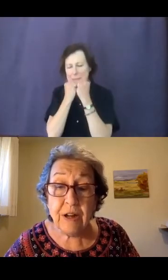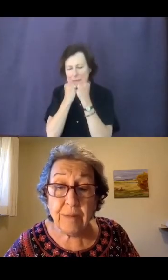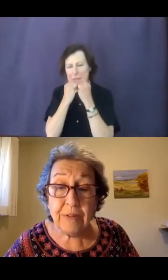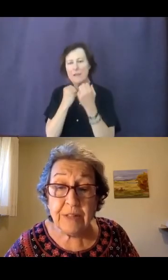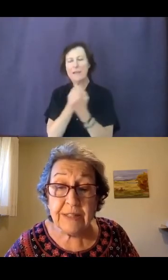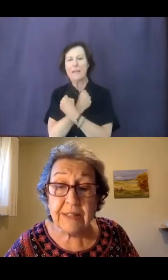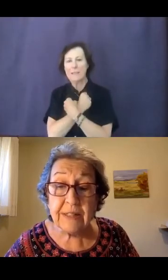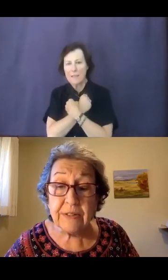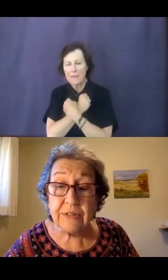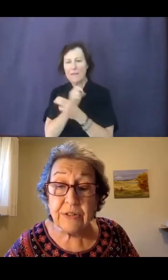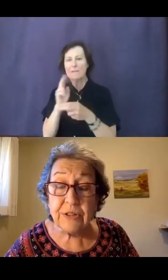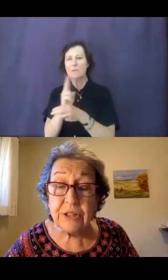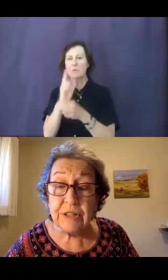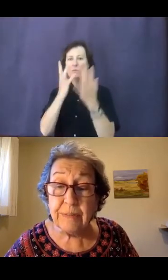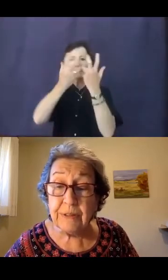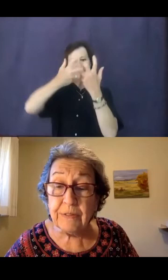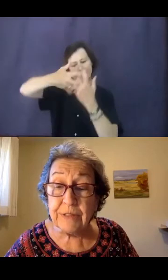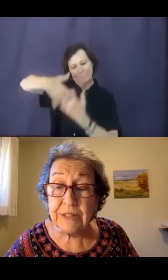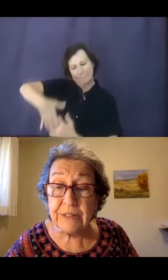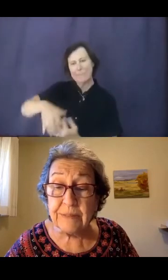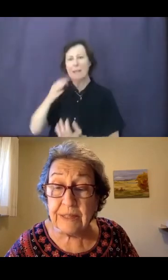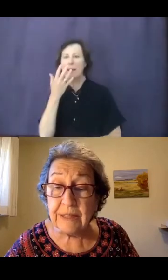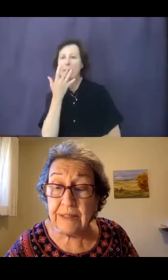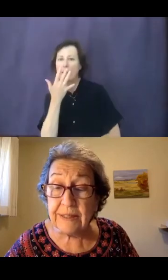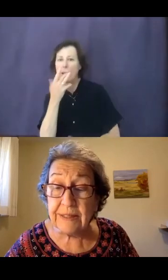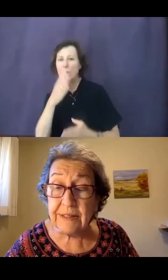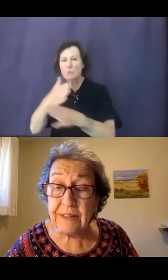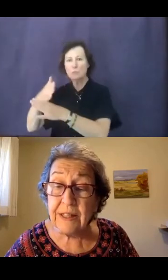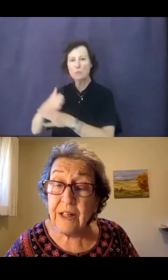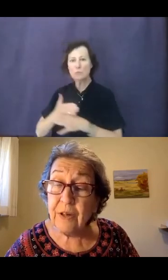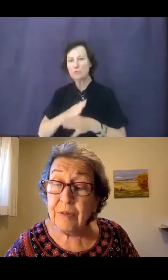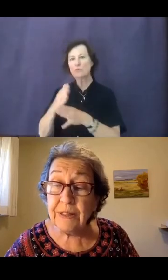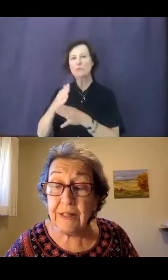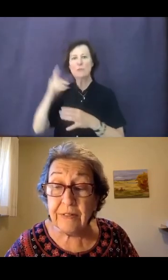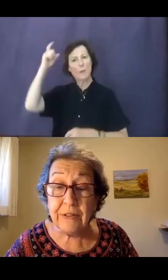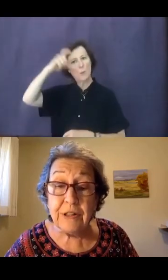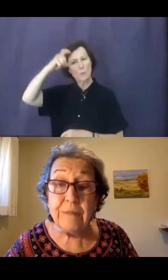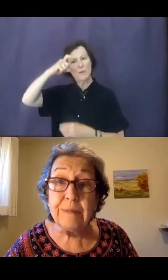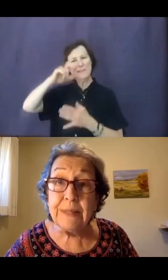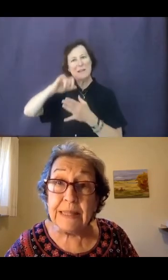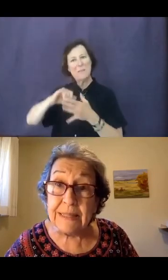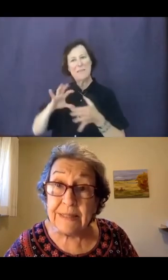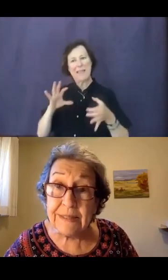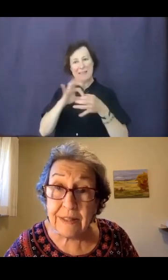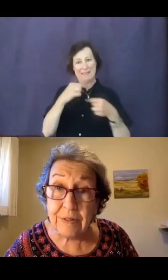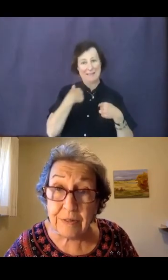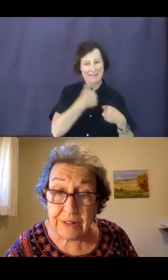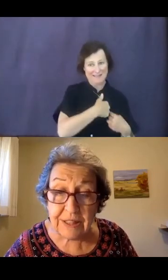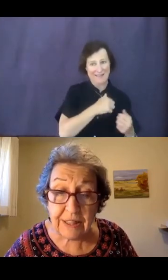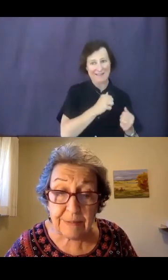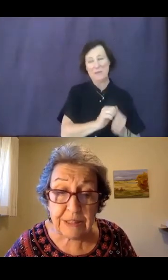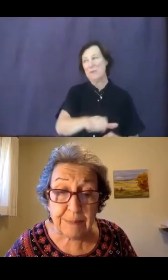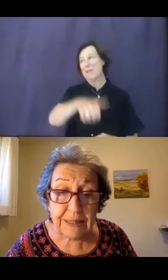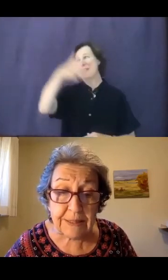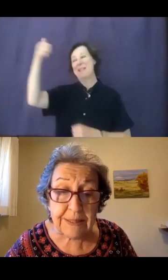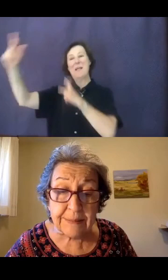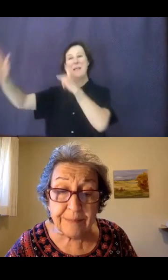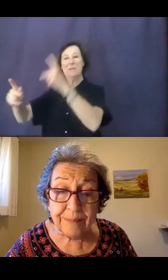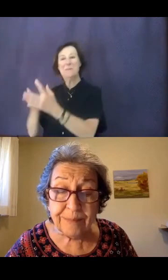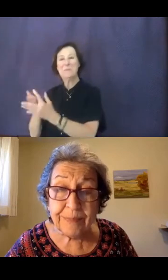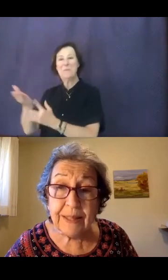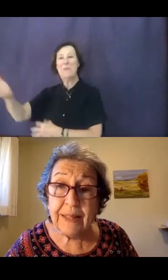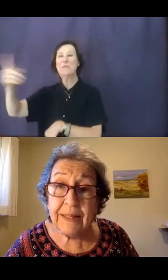using harmonious colors to share a bit of wisdom that connects us with other human beings across time and